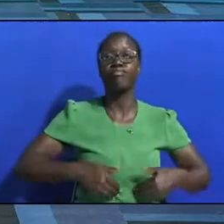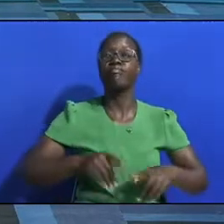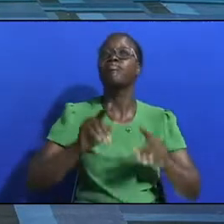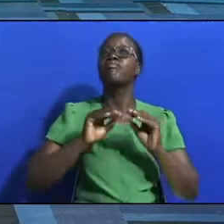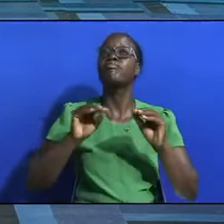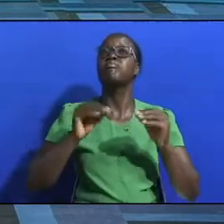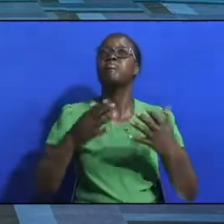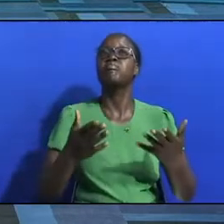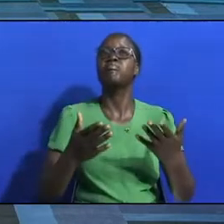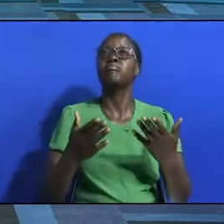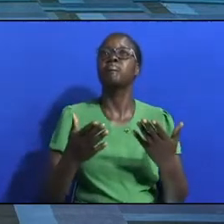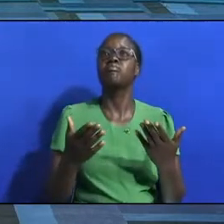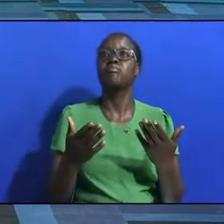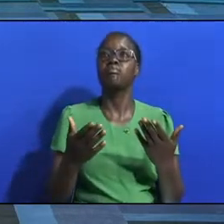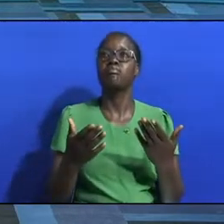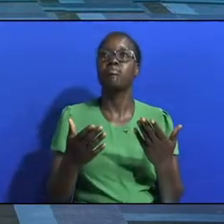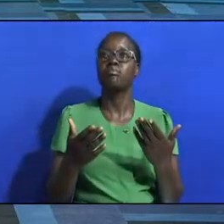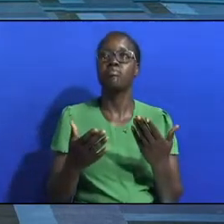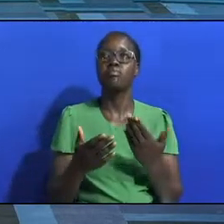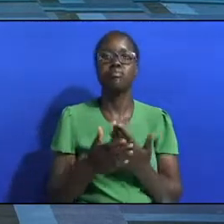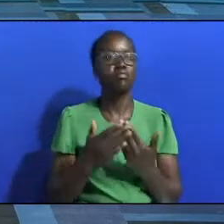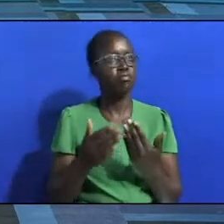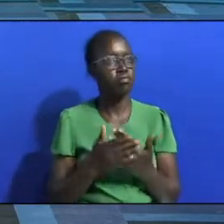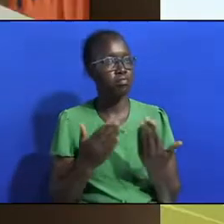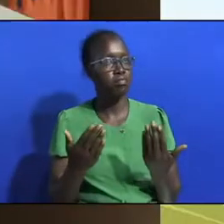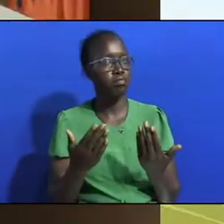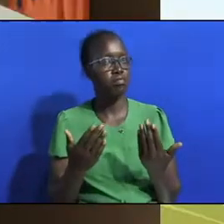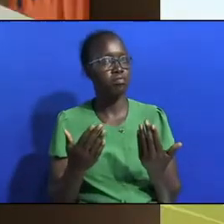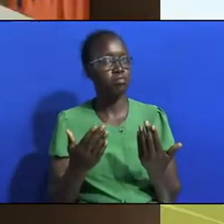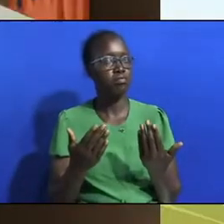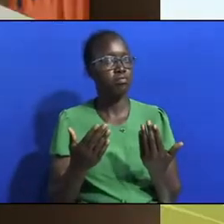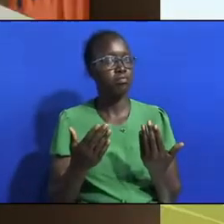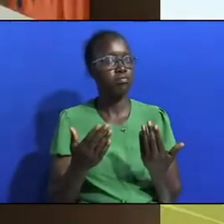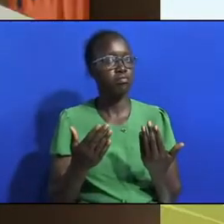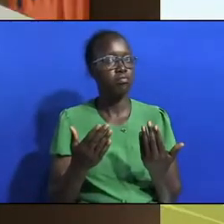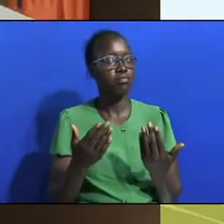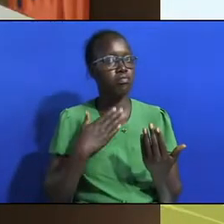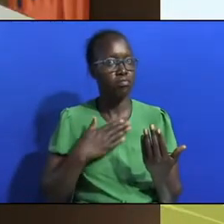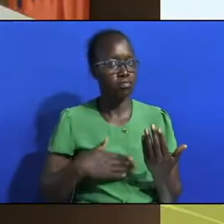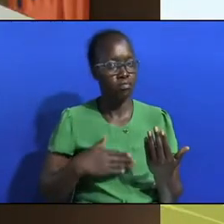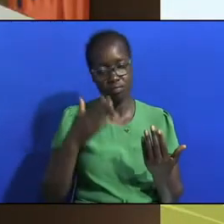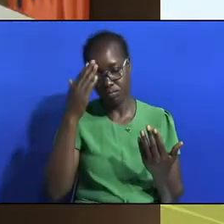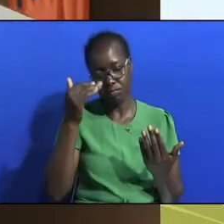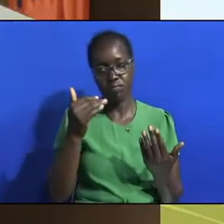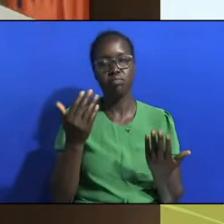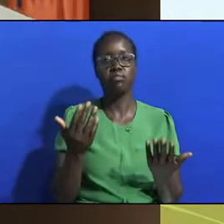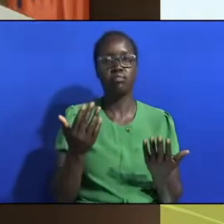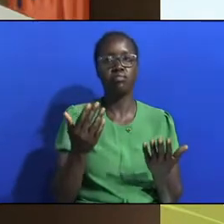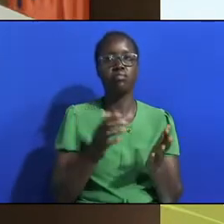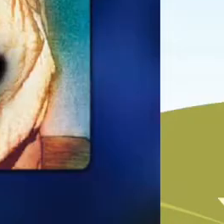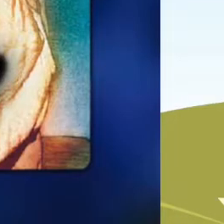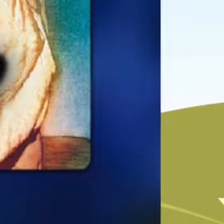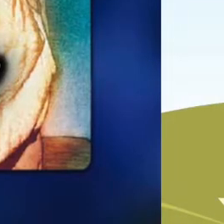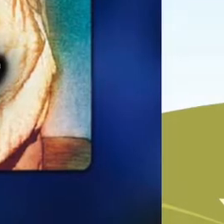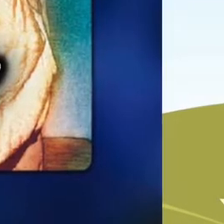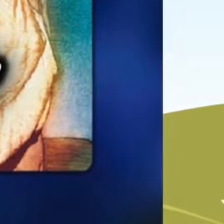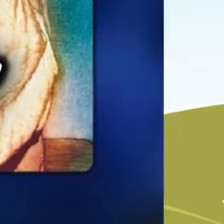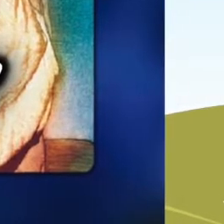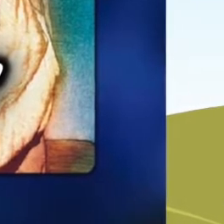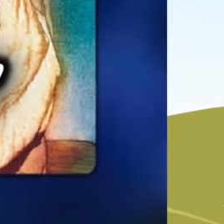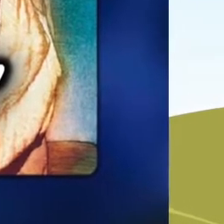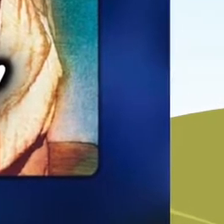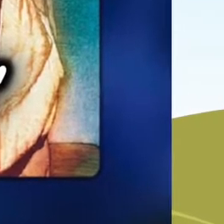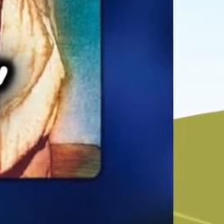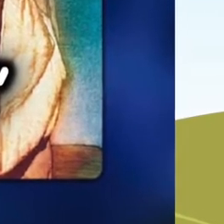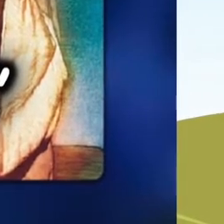taught how to take care of his body because the Bible says something about our bodies in the book of 1